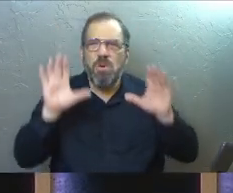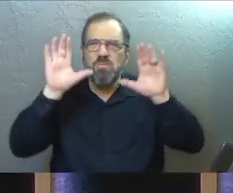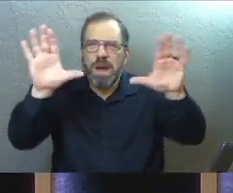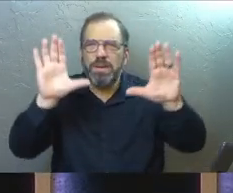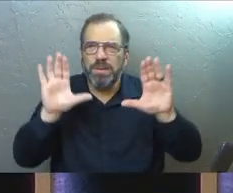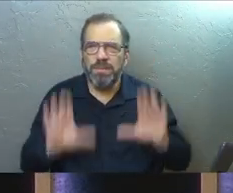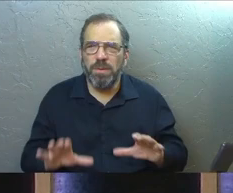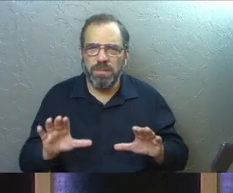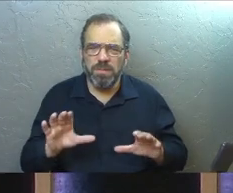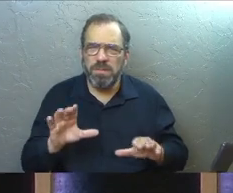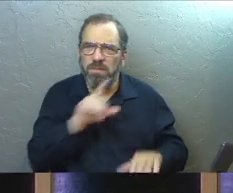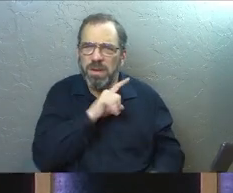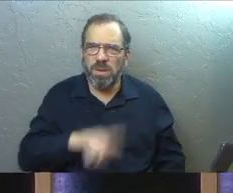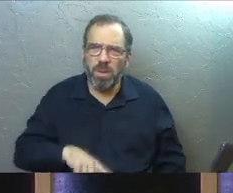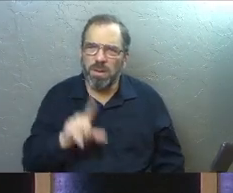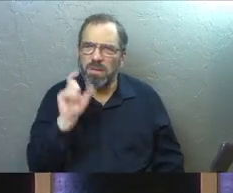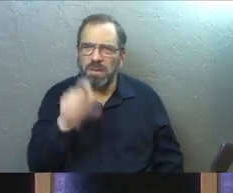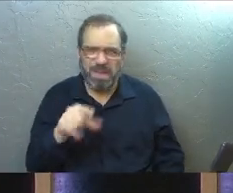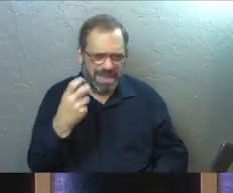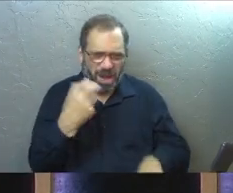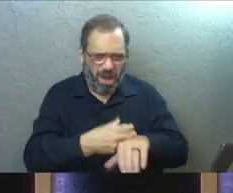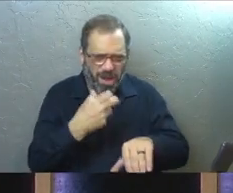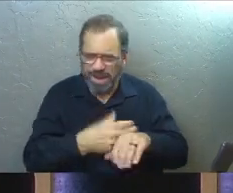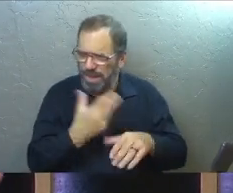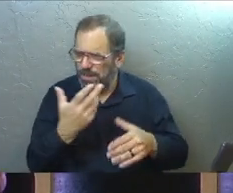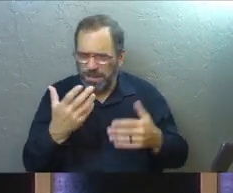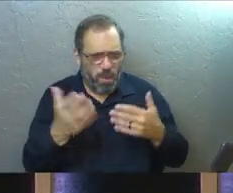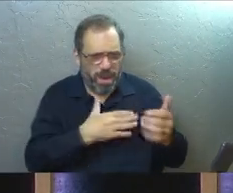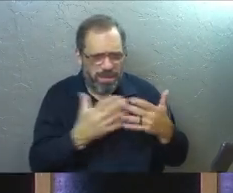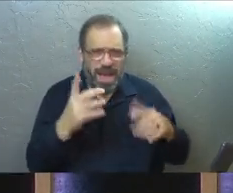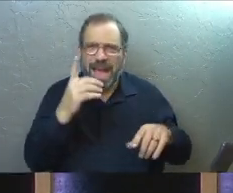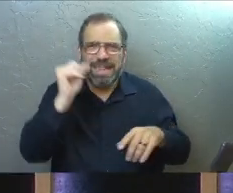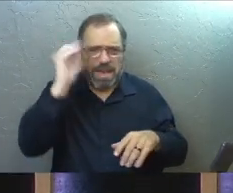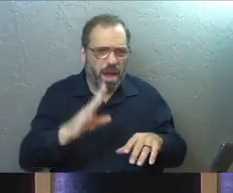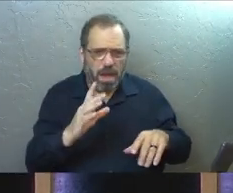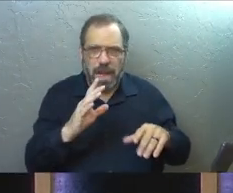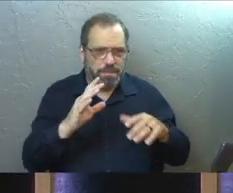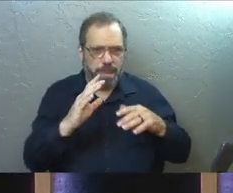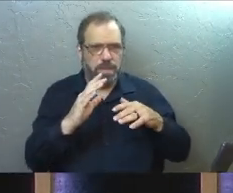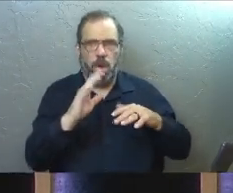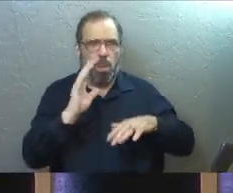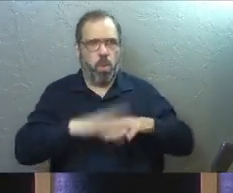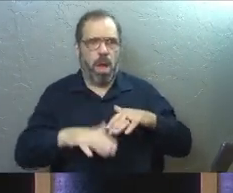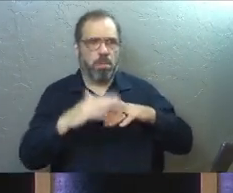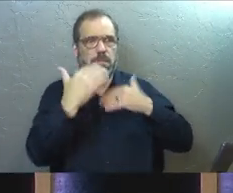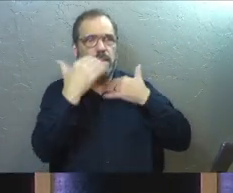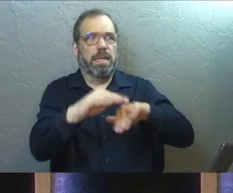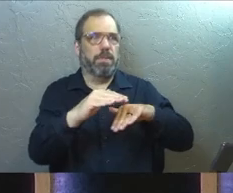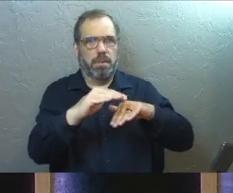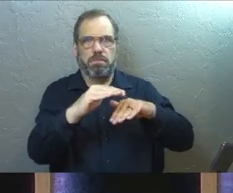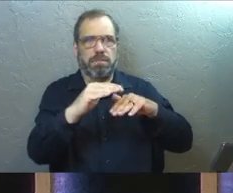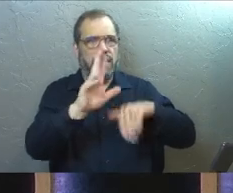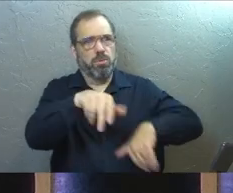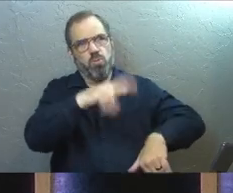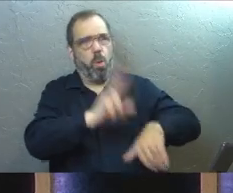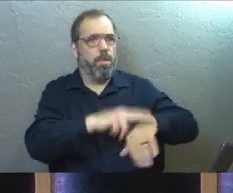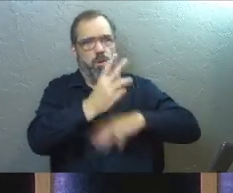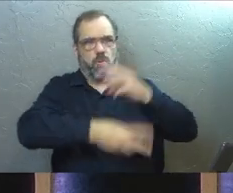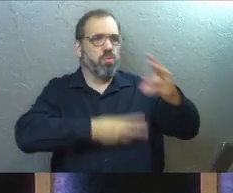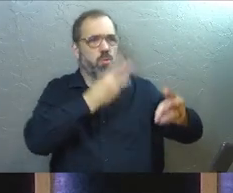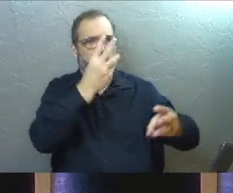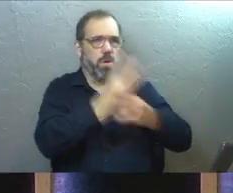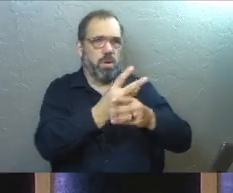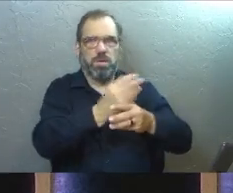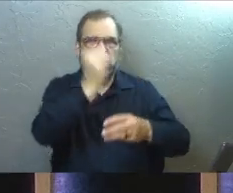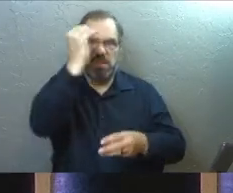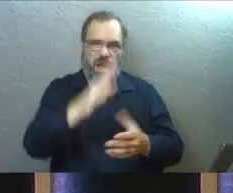too wonderful for the Lord? Is anything outside of the boundaries of what the marvelous things that God can do? Is